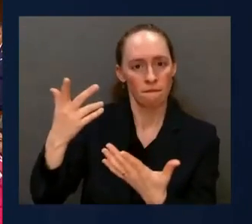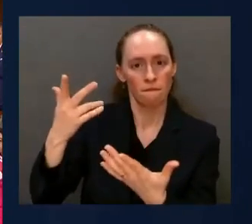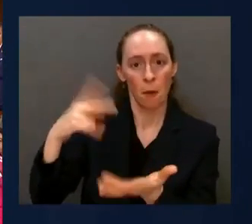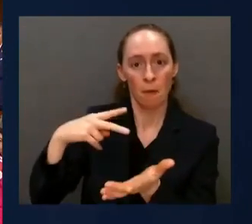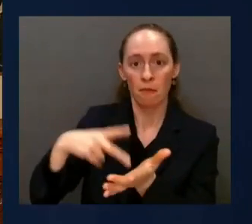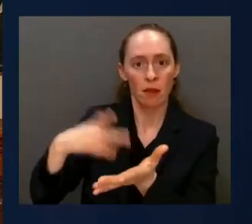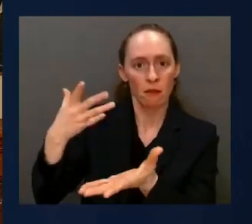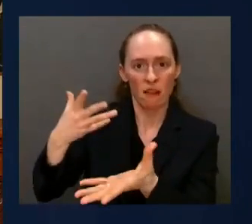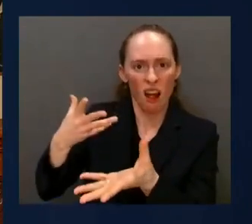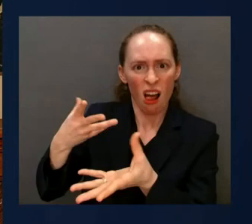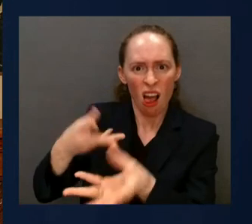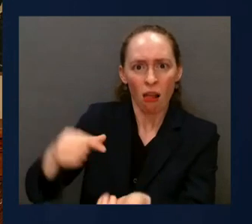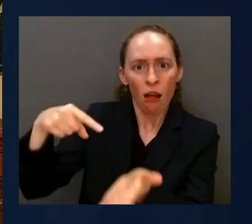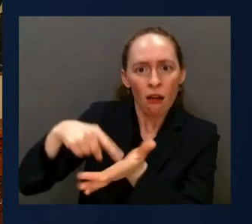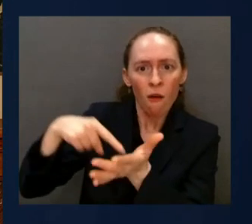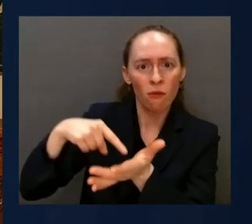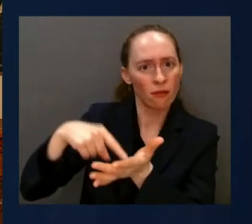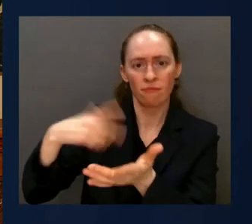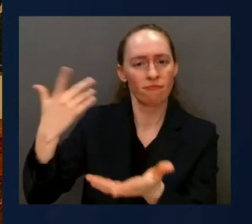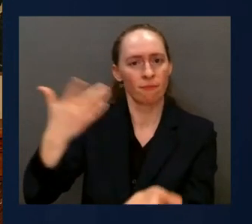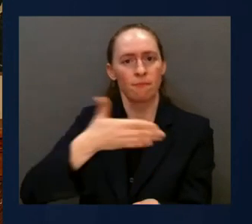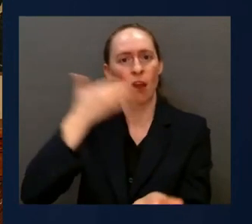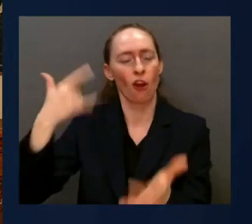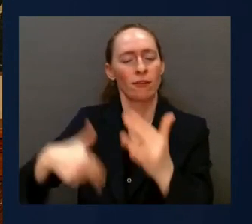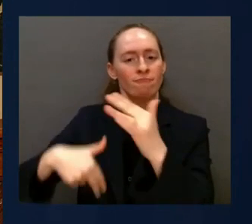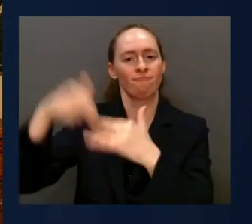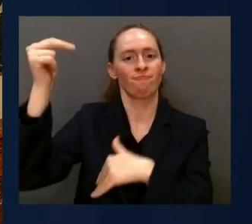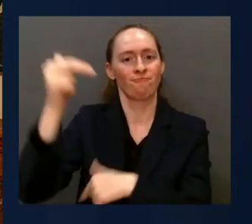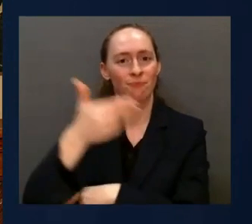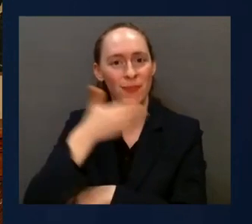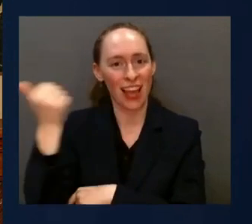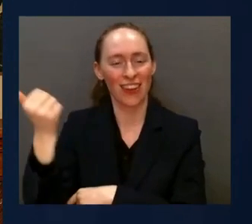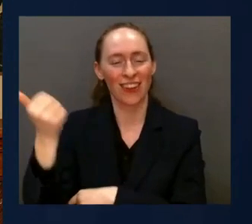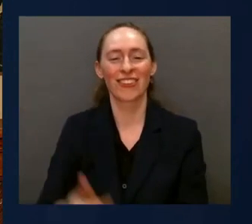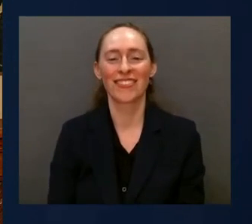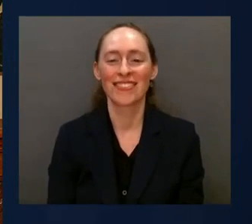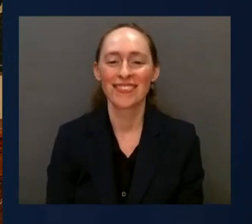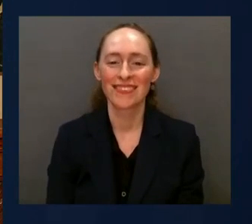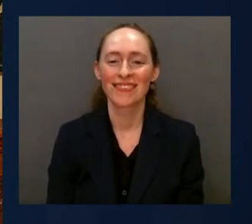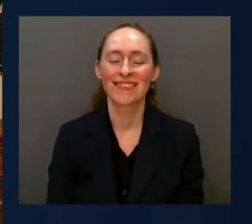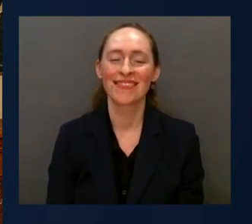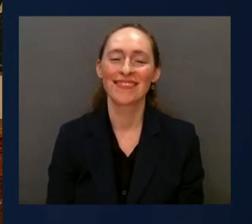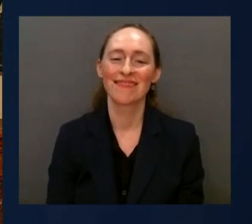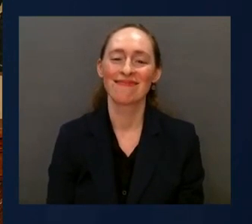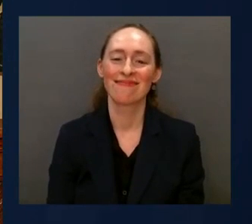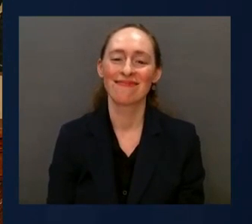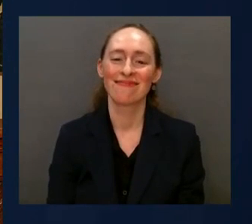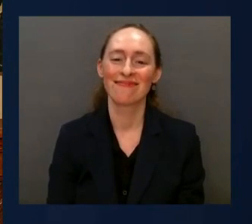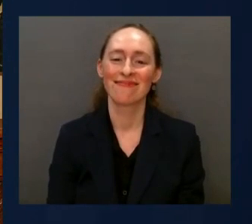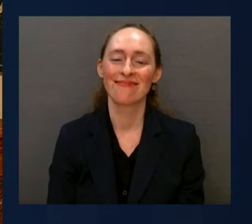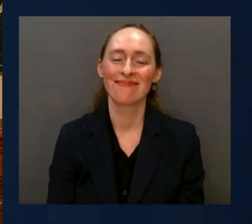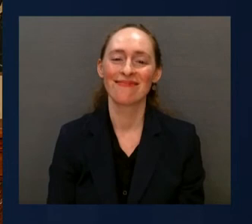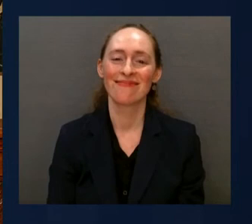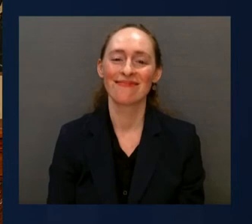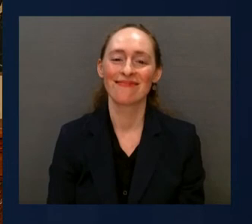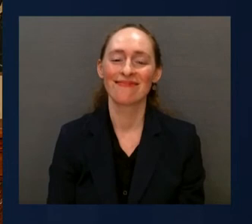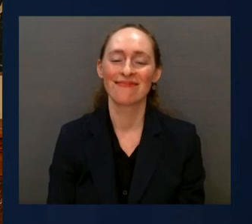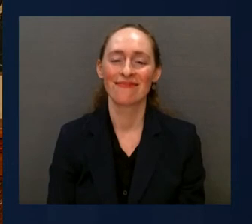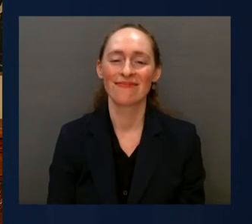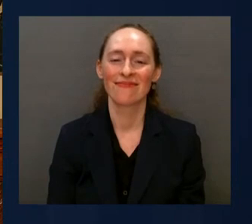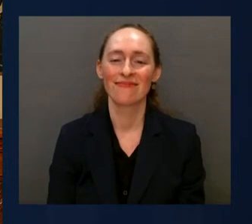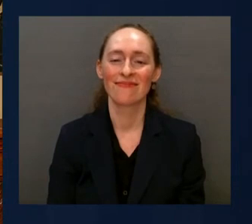are drugs purchased by Medicare to keep their commitment to the seniors. Well, guess